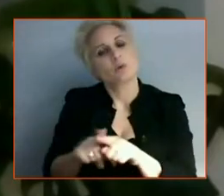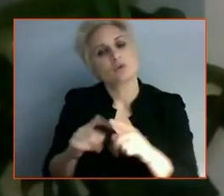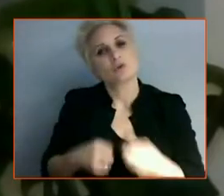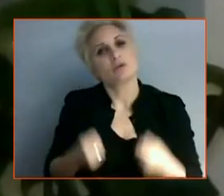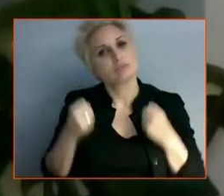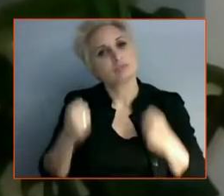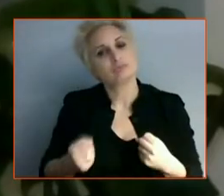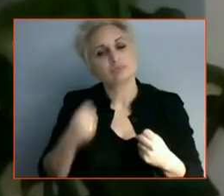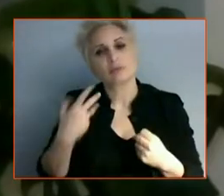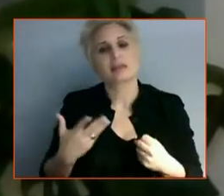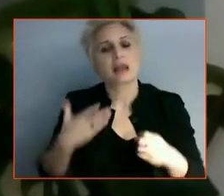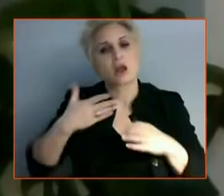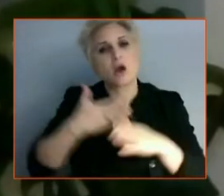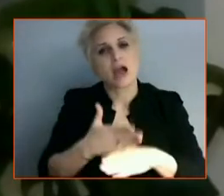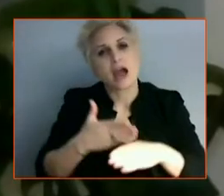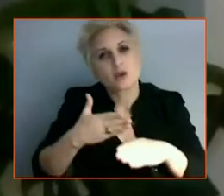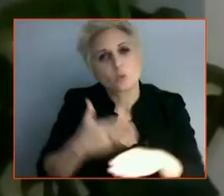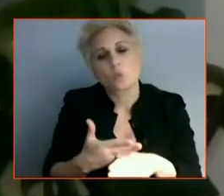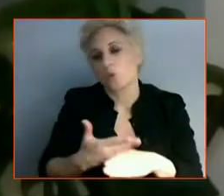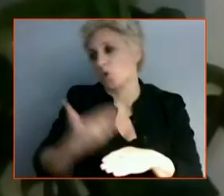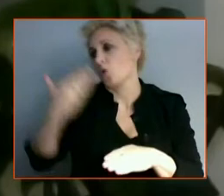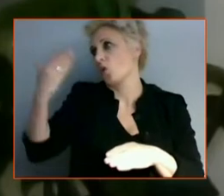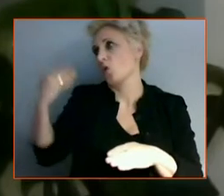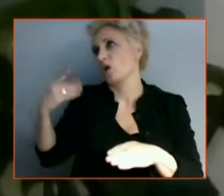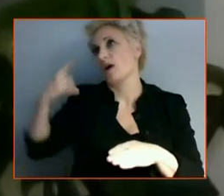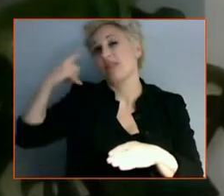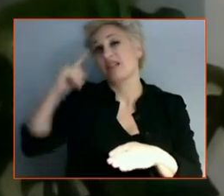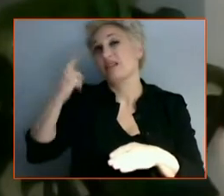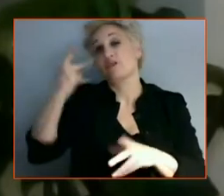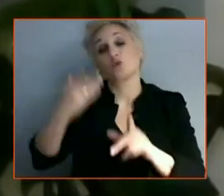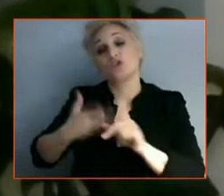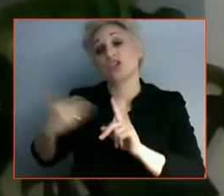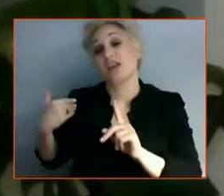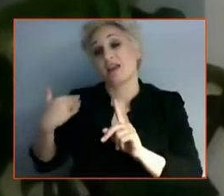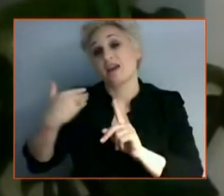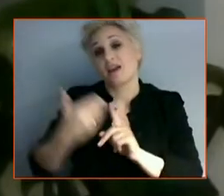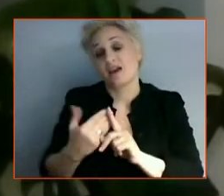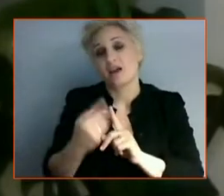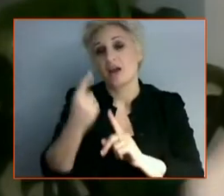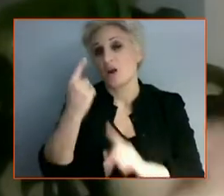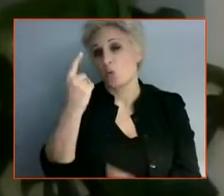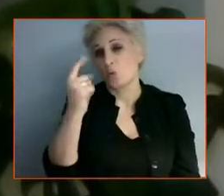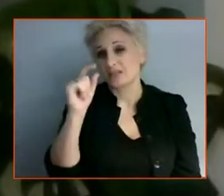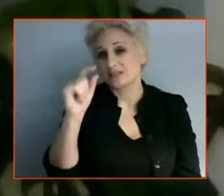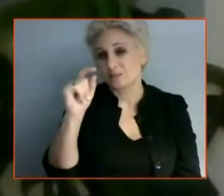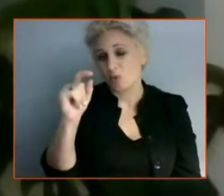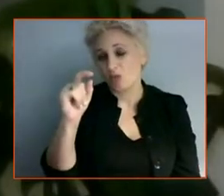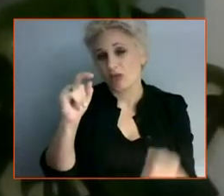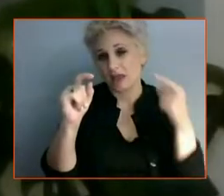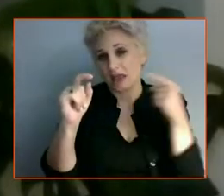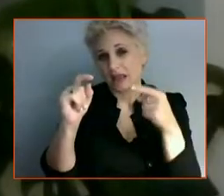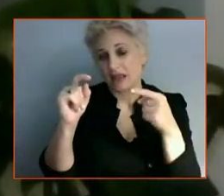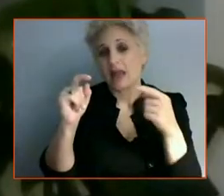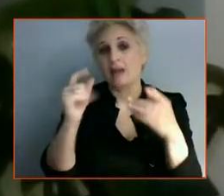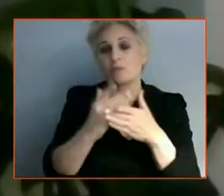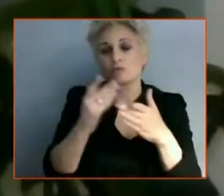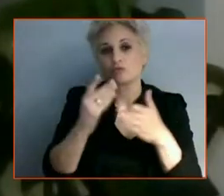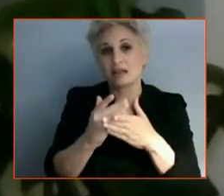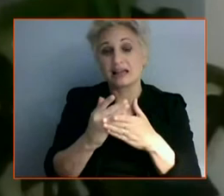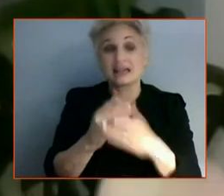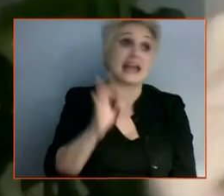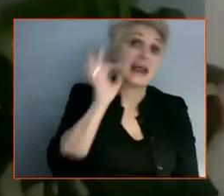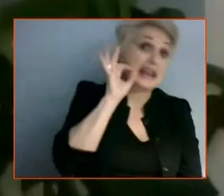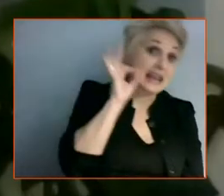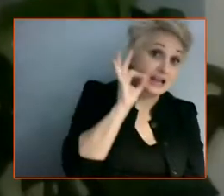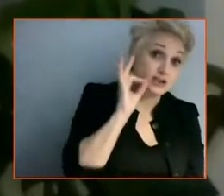did in kind of the first year or so, it was just one small thing, but it was undoing the change that the National Party